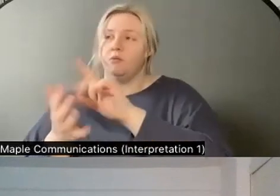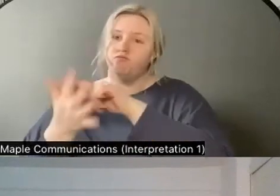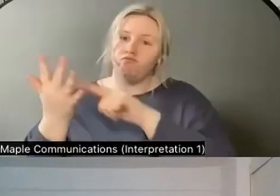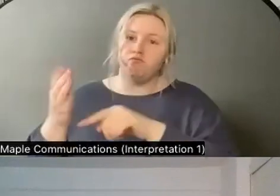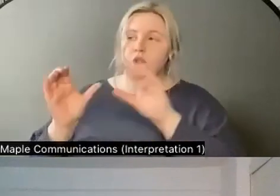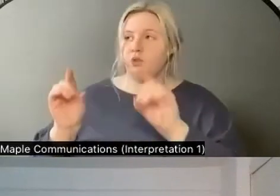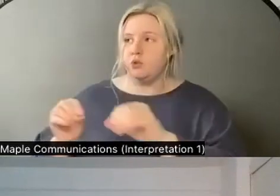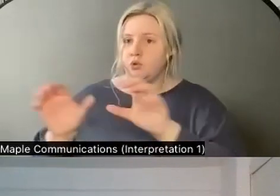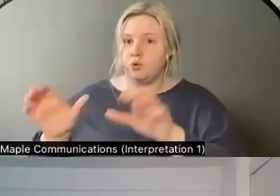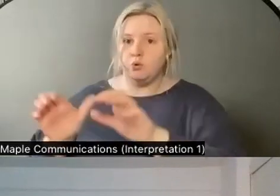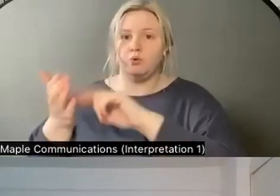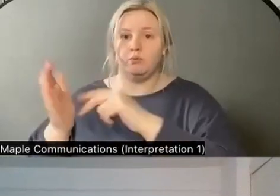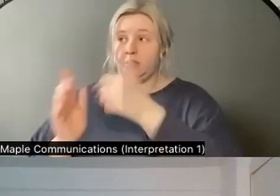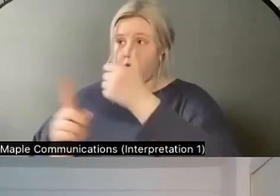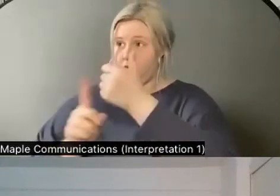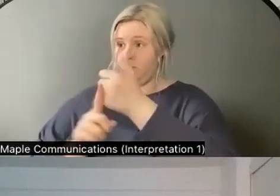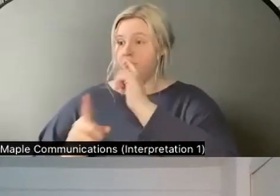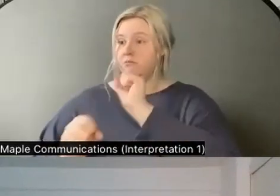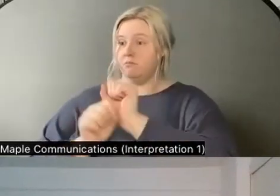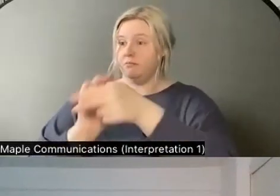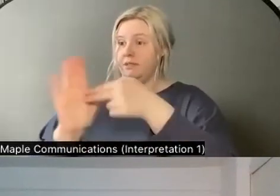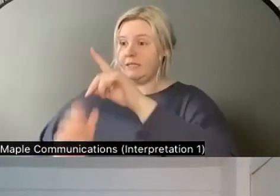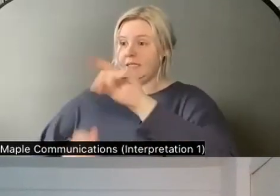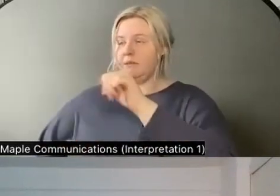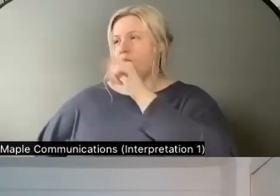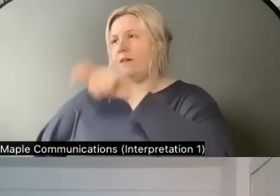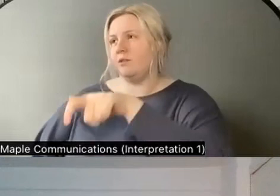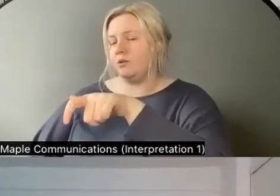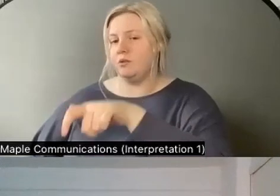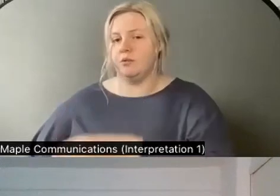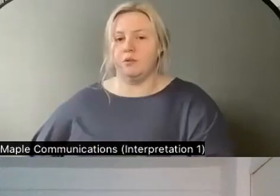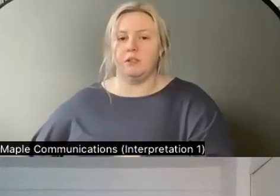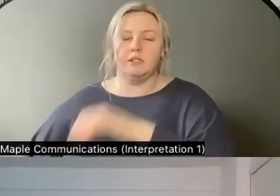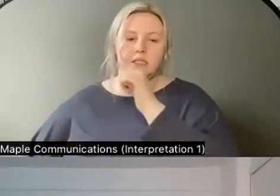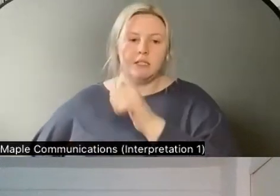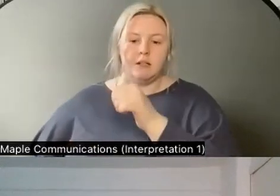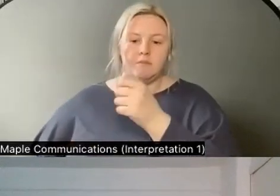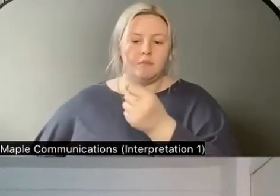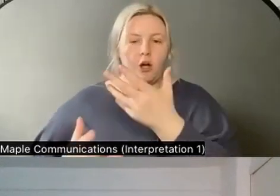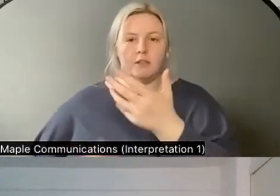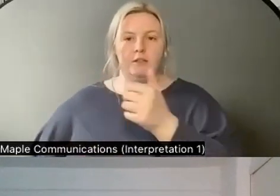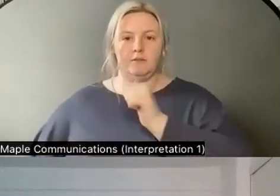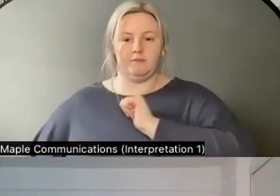be disabled. And it's a lot of self-advocacy and work that has to go in. And I